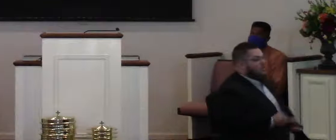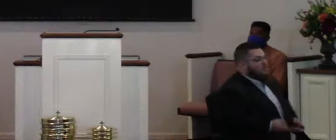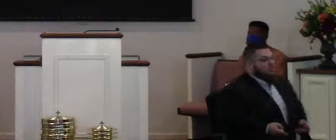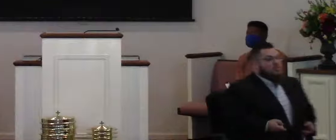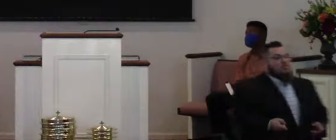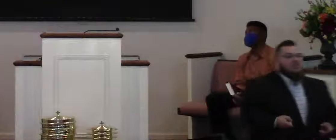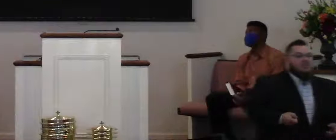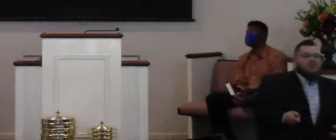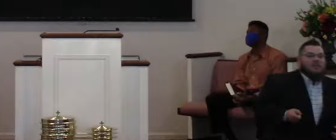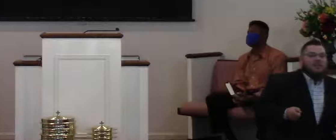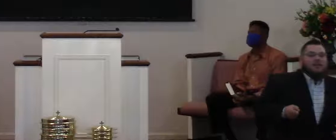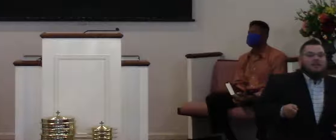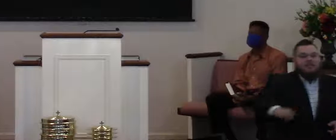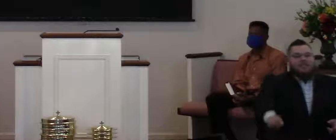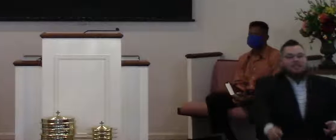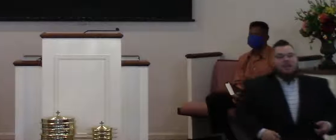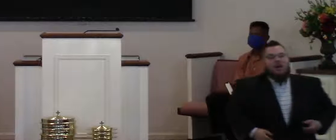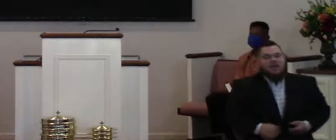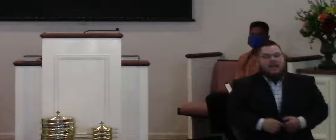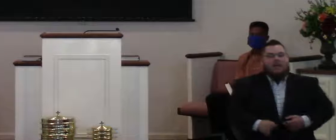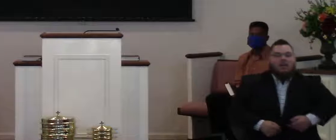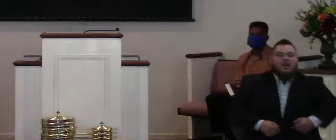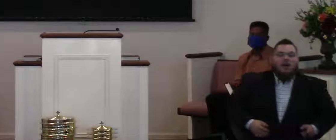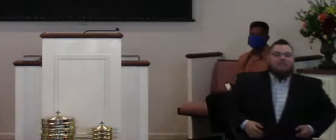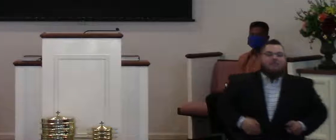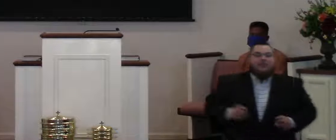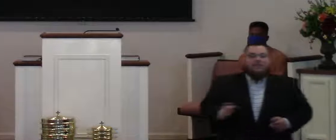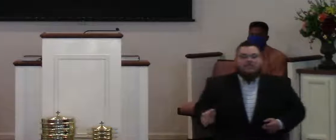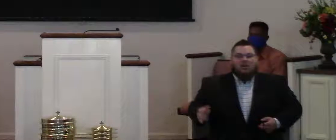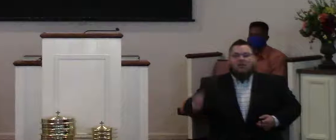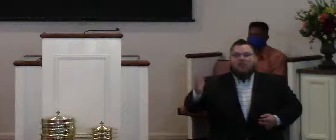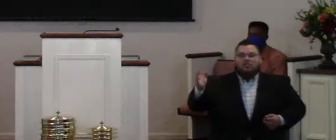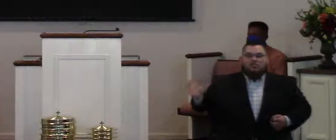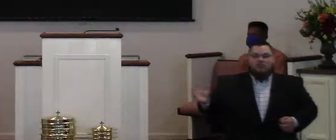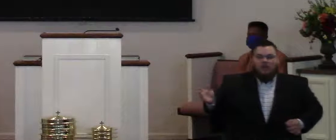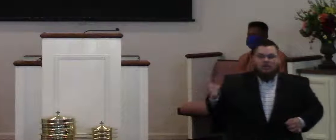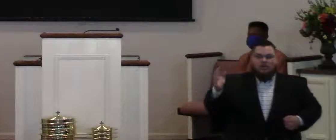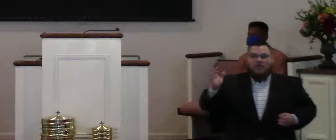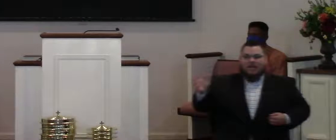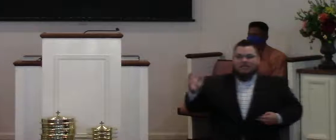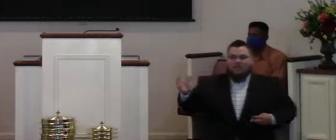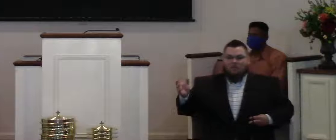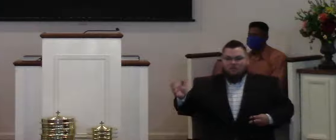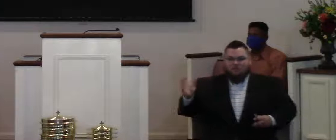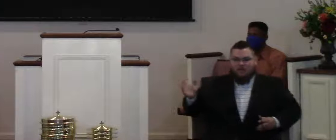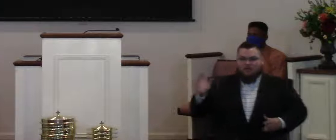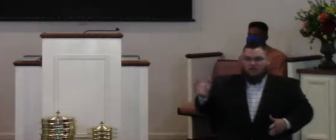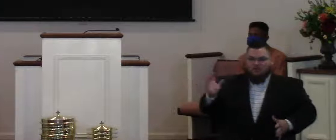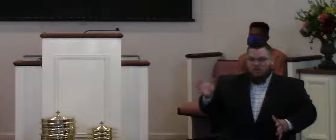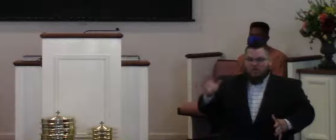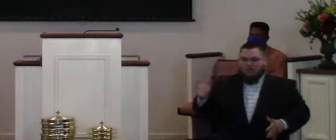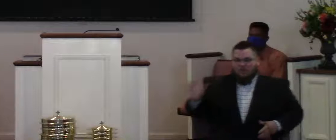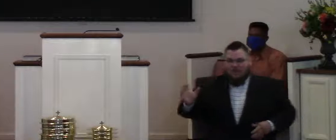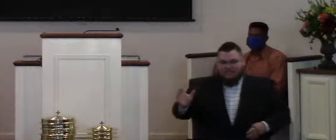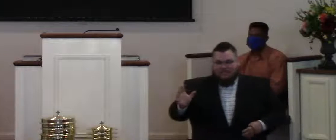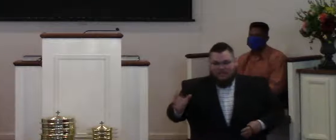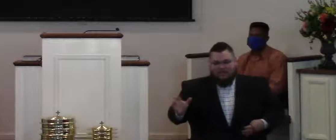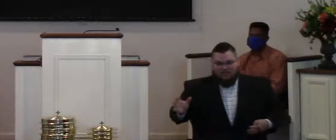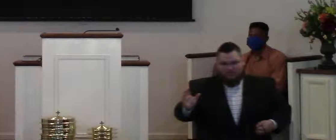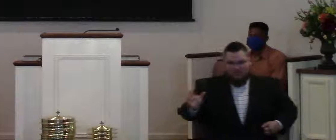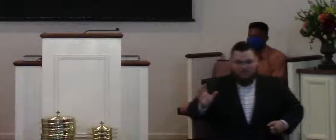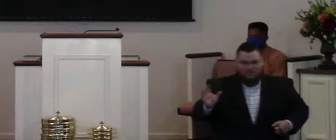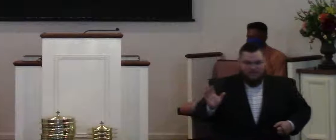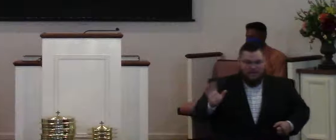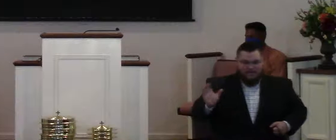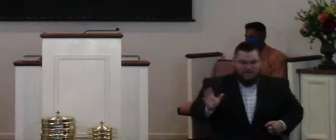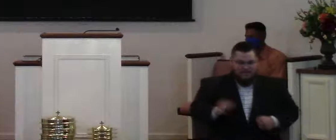John, Jude, and Revelation. All right, now, a few weeks ago on our Zoom call, we learned how to say Warm Springs Road Church of Christ in sign